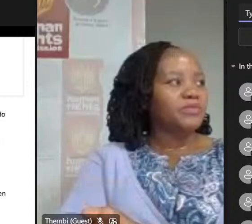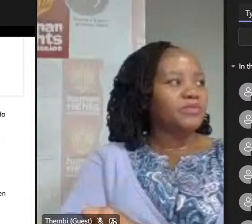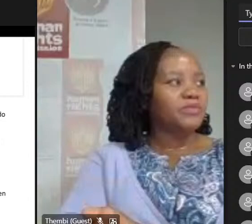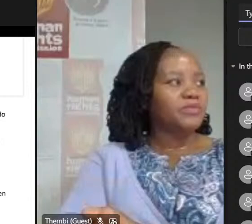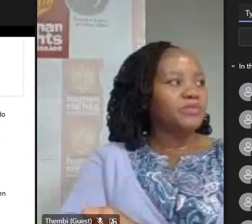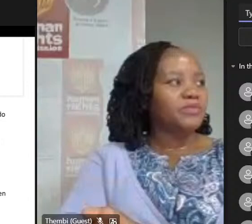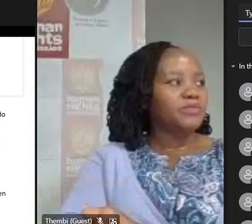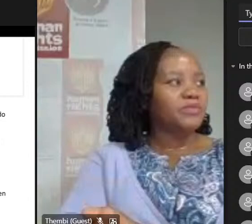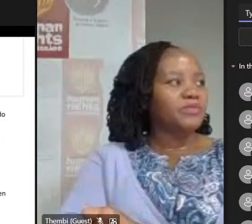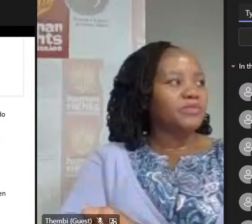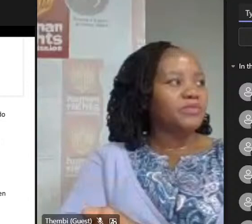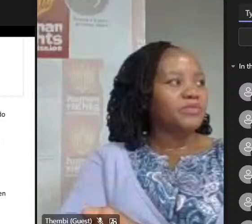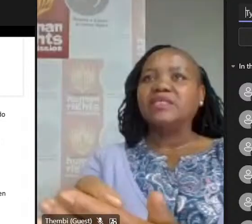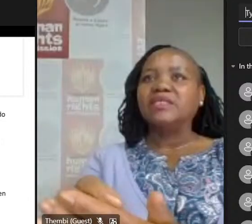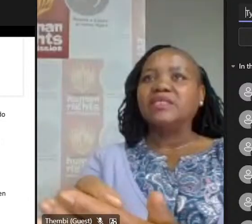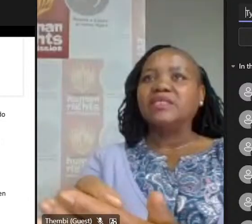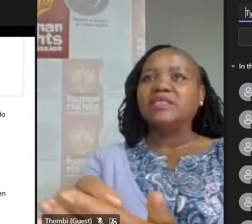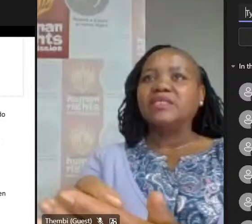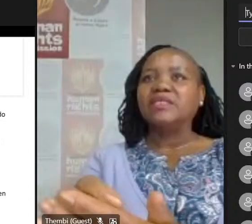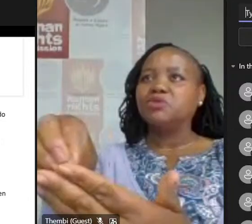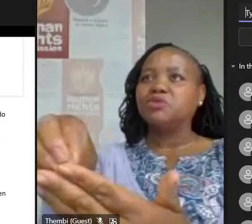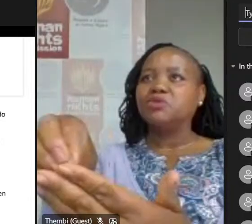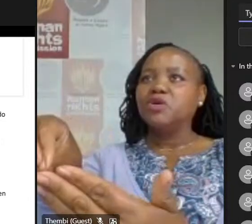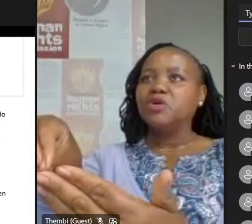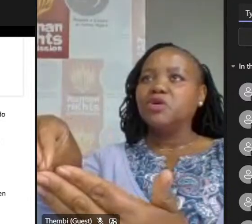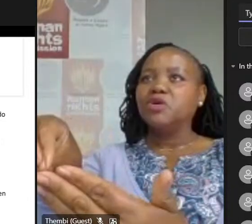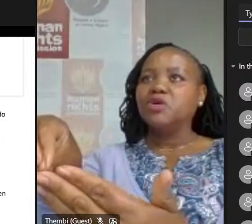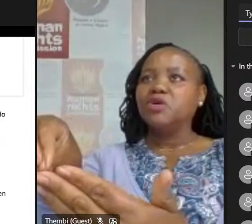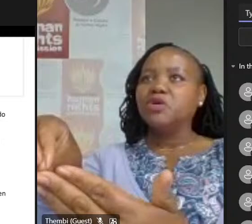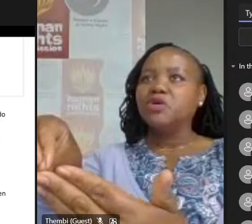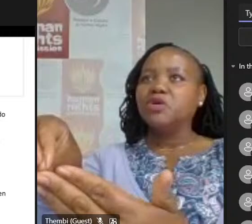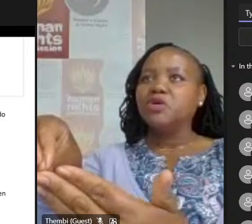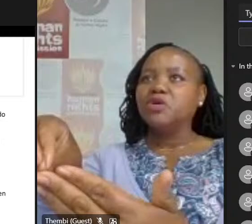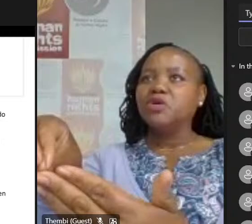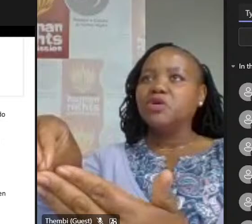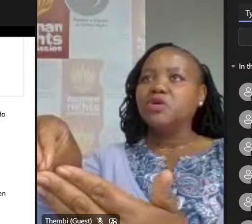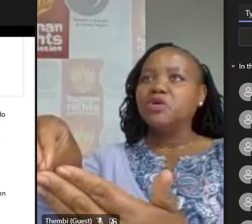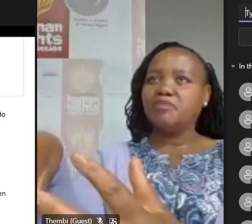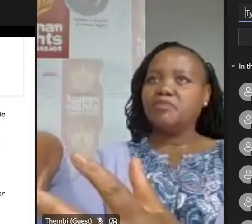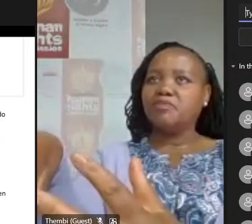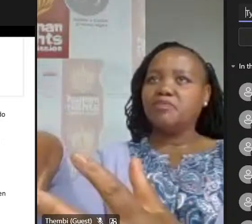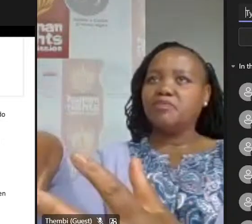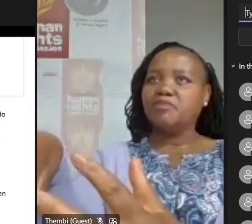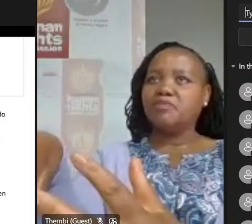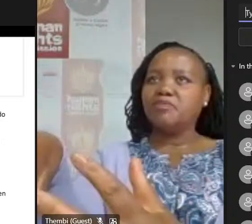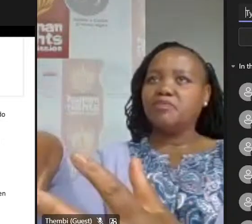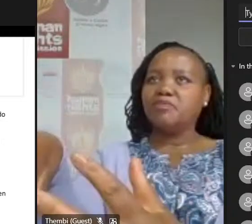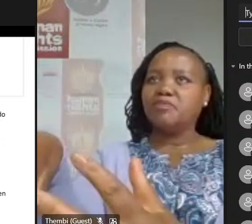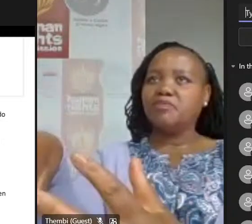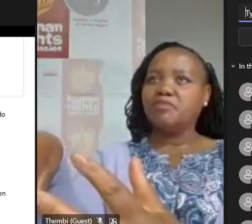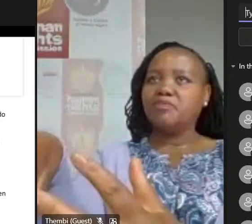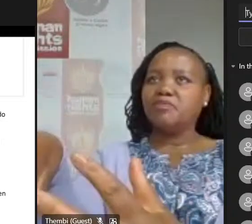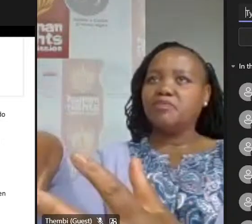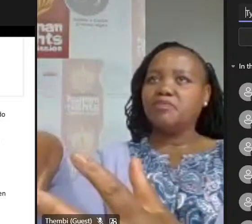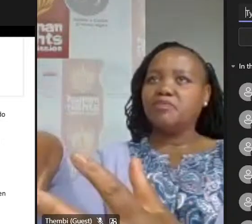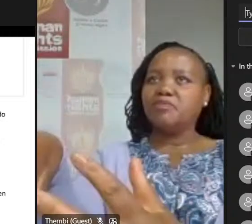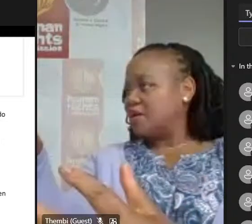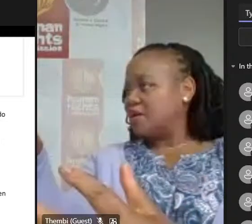And especially when they seem to work on people's